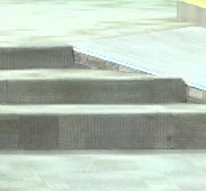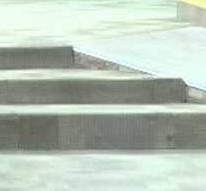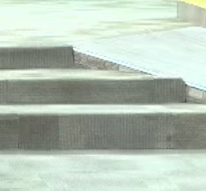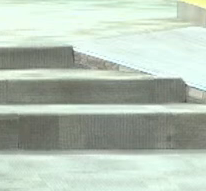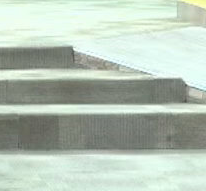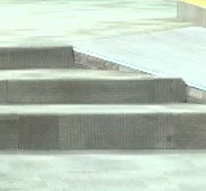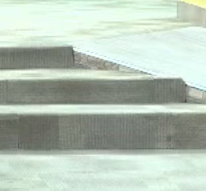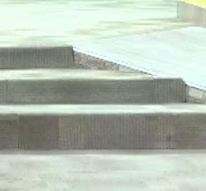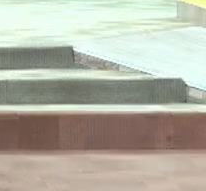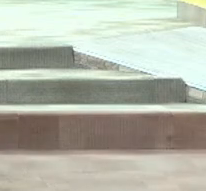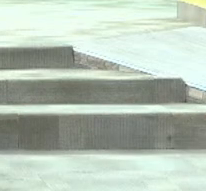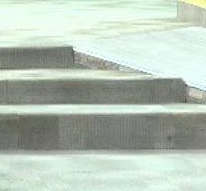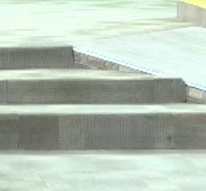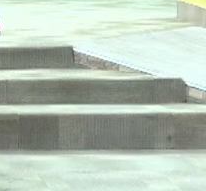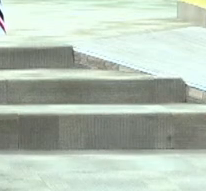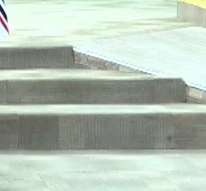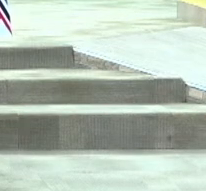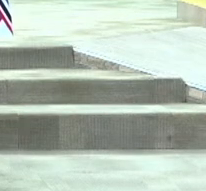In a little while,